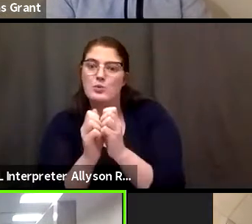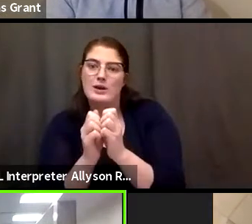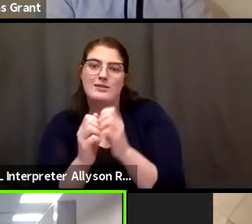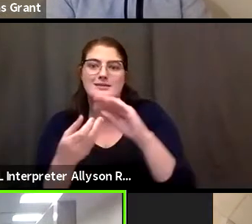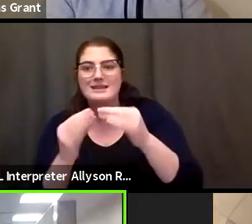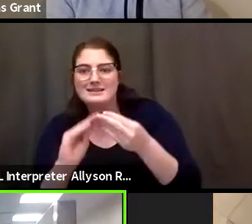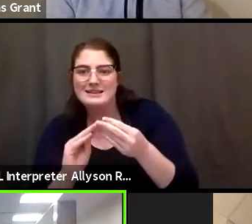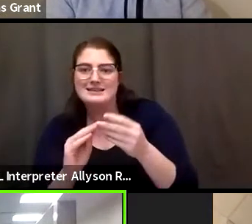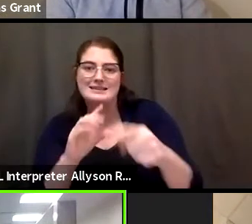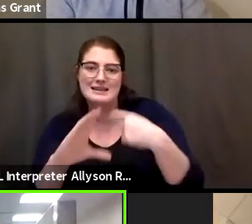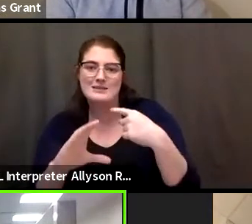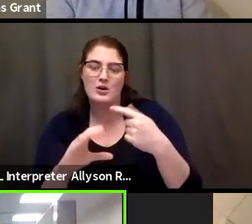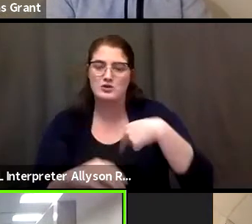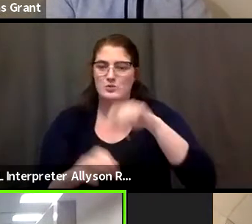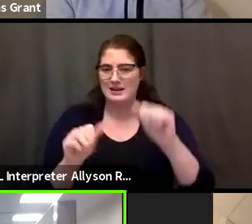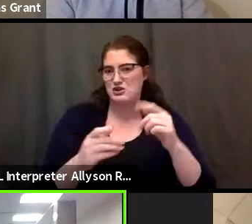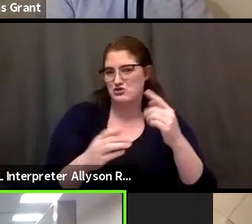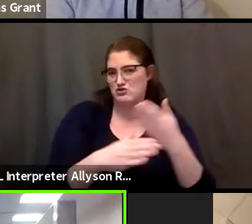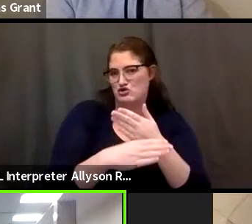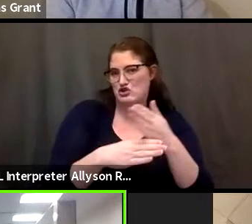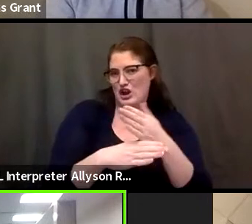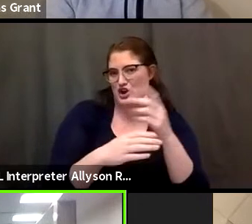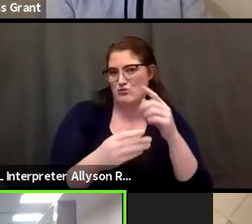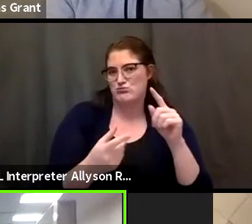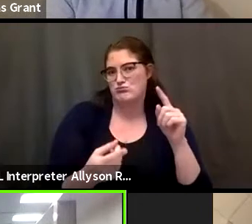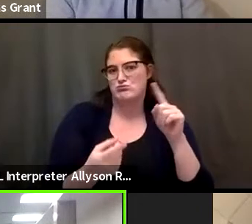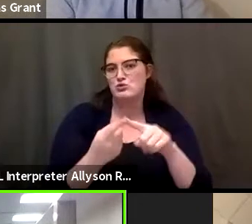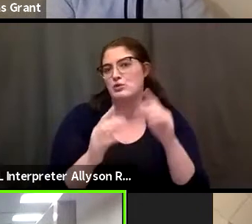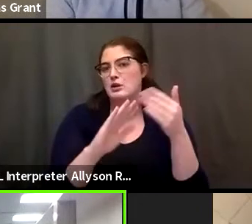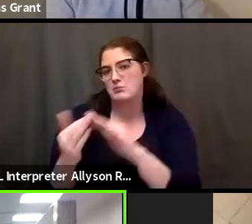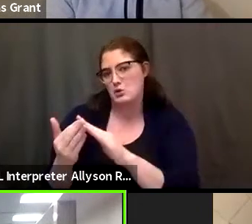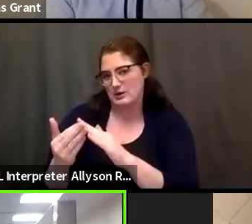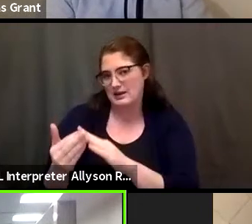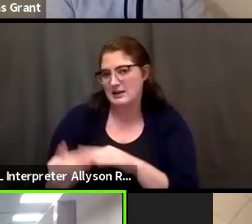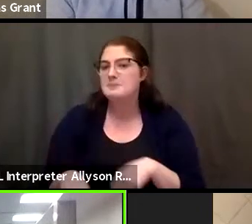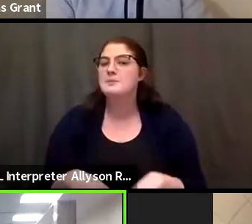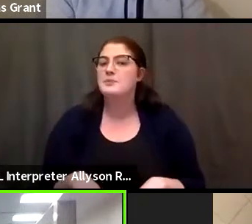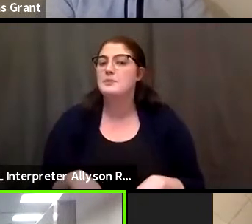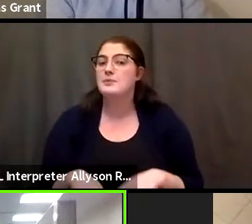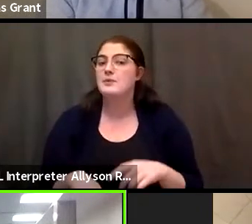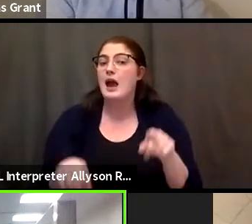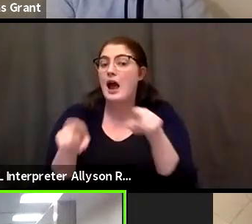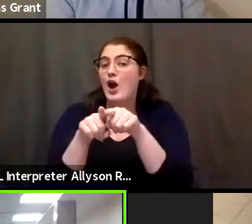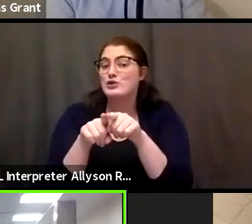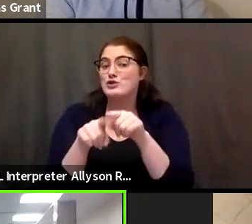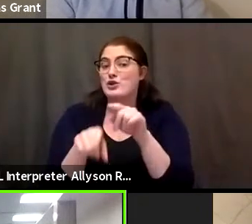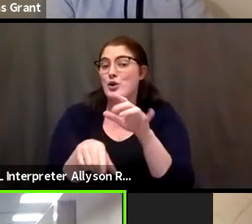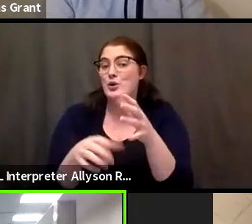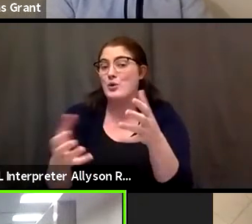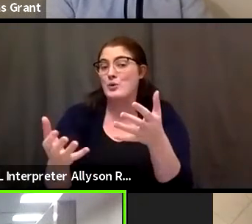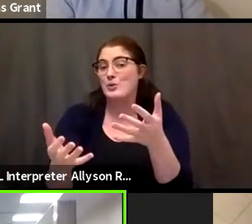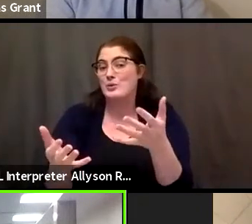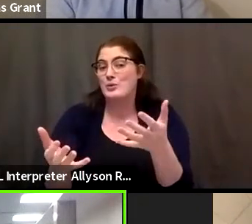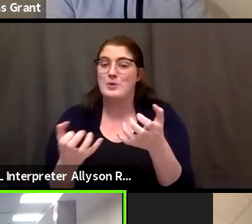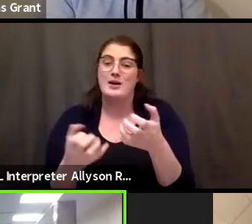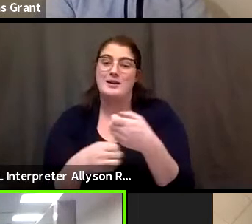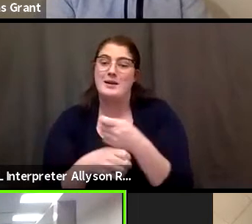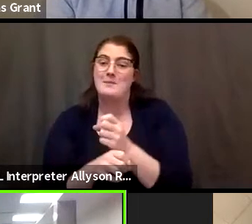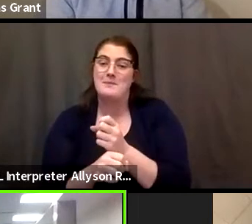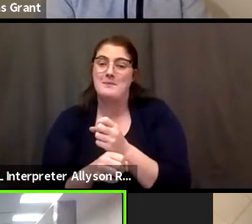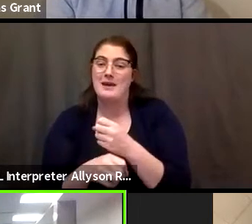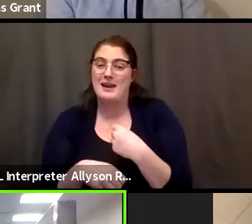share that out to relay that information as best we can. I also would like to just make a